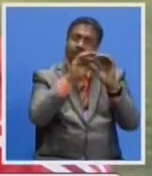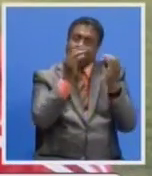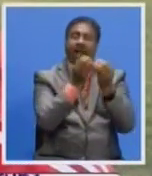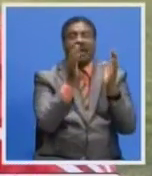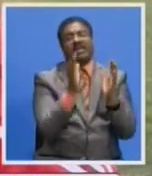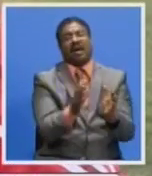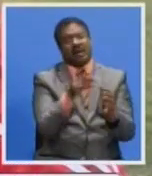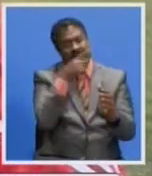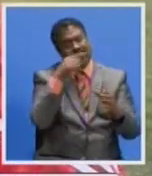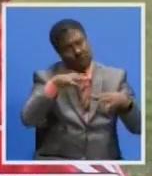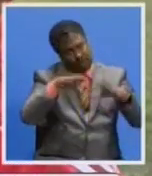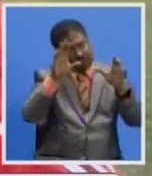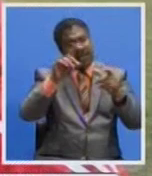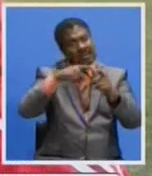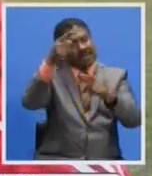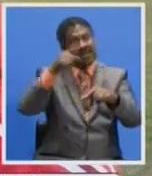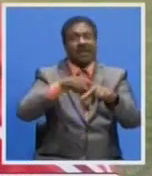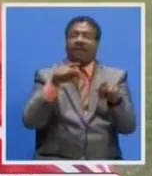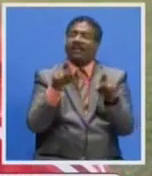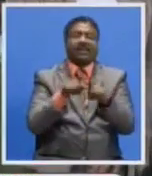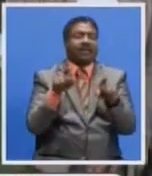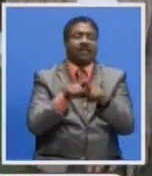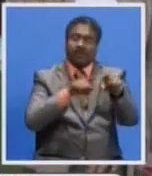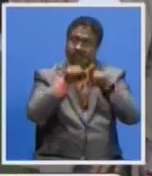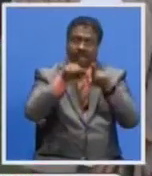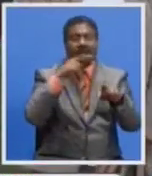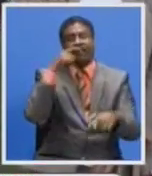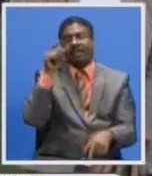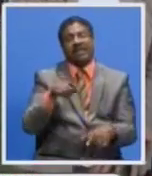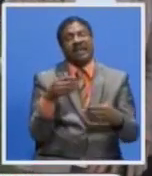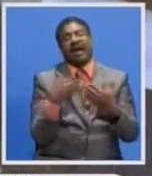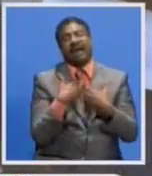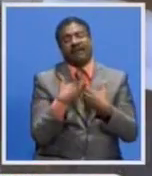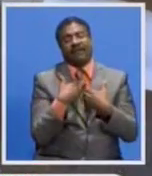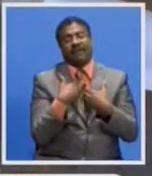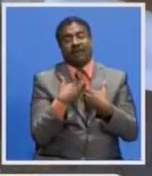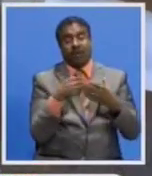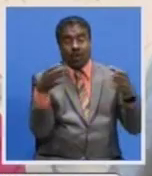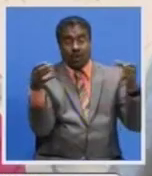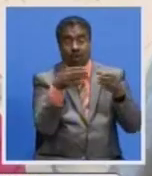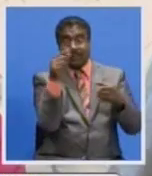Even next season, I think we need to have the same tournament. The organizing committee is overwhelmed by